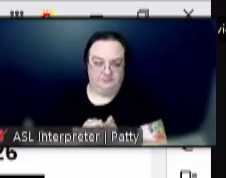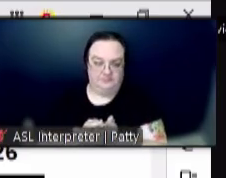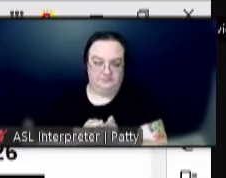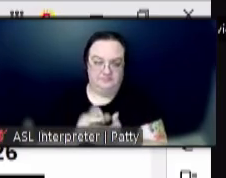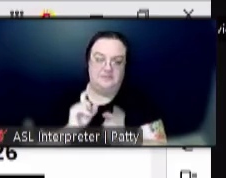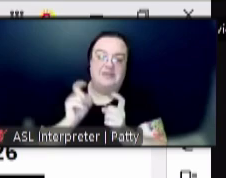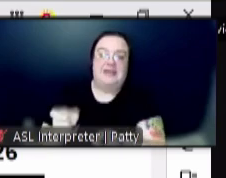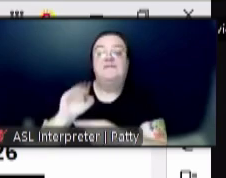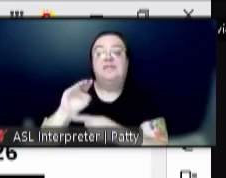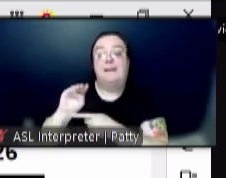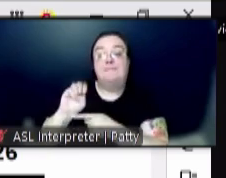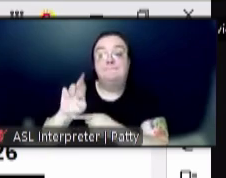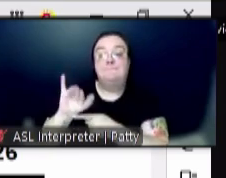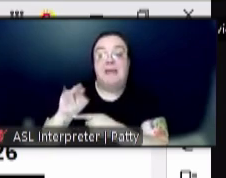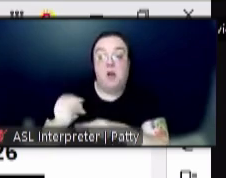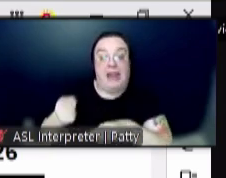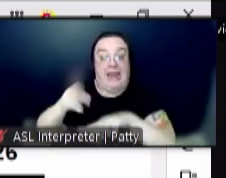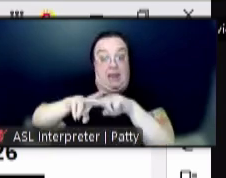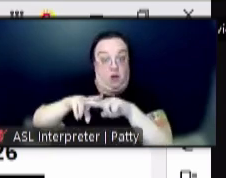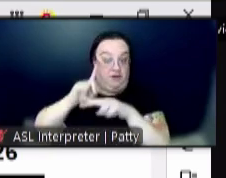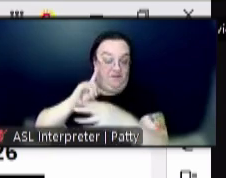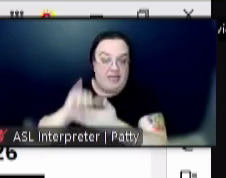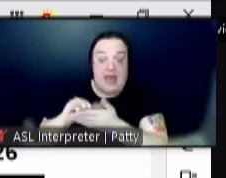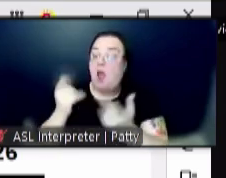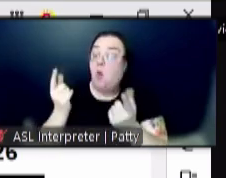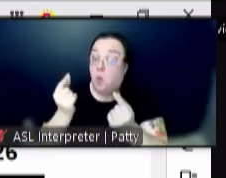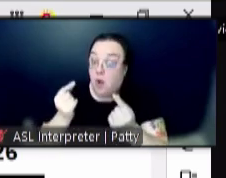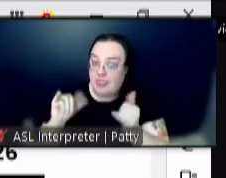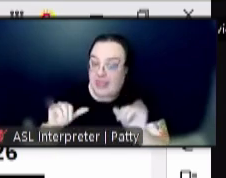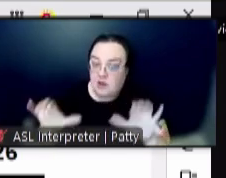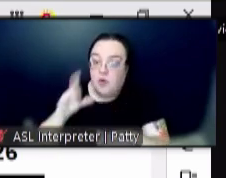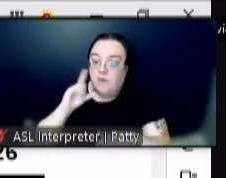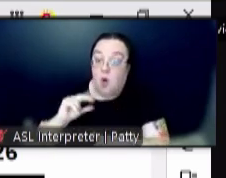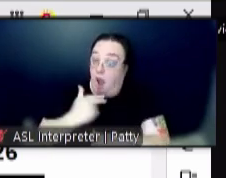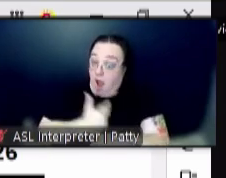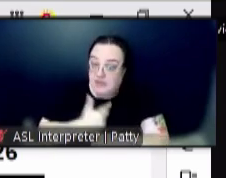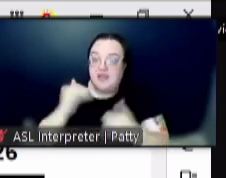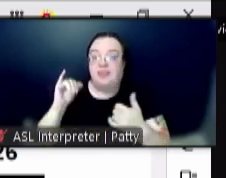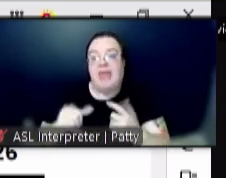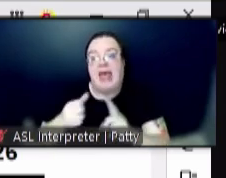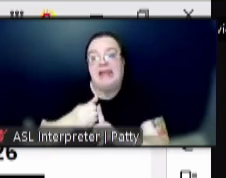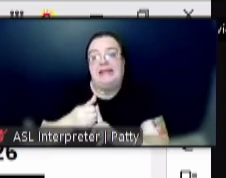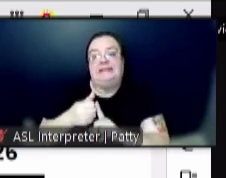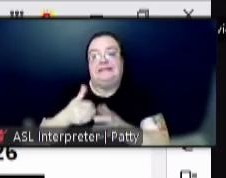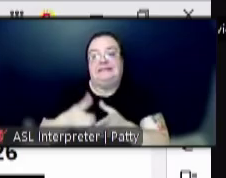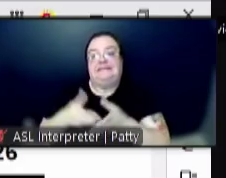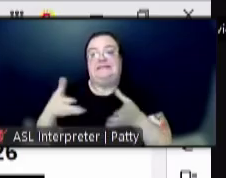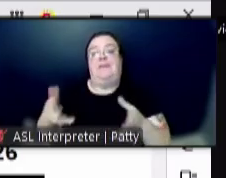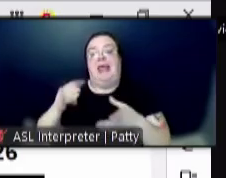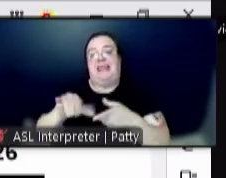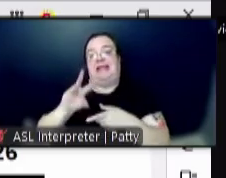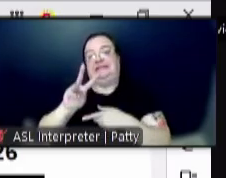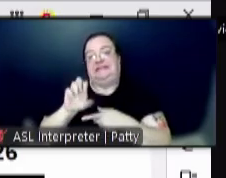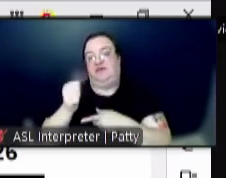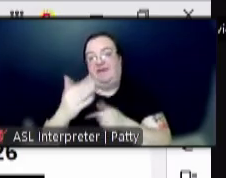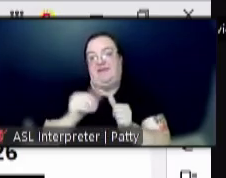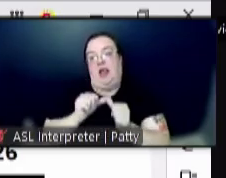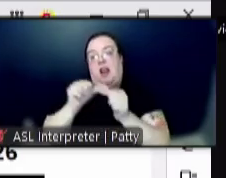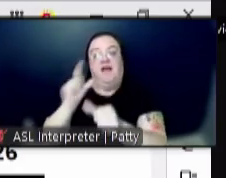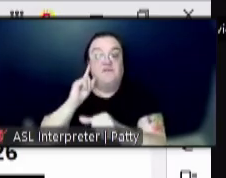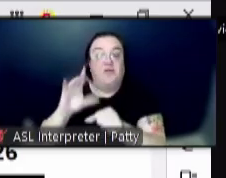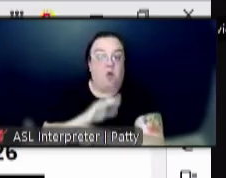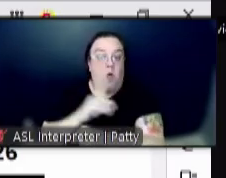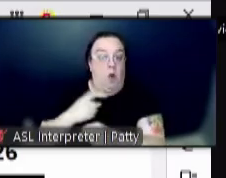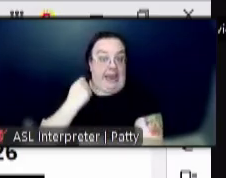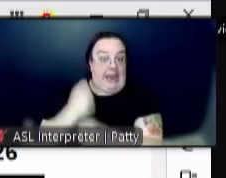What does that do for us? It assists us with expanding that 615 out for the entire year so that we can